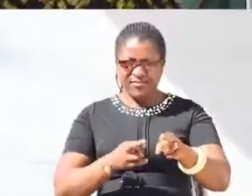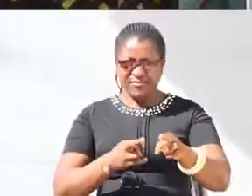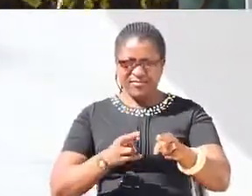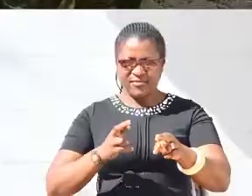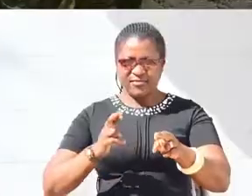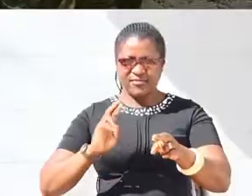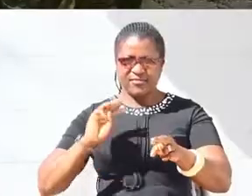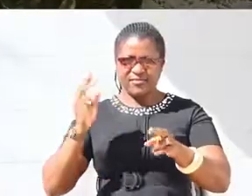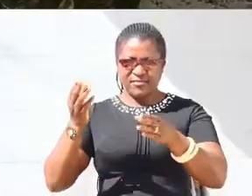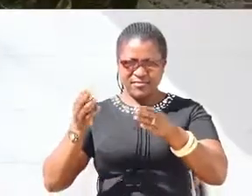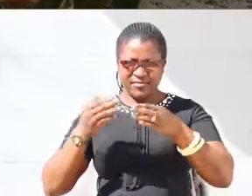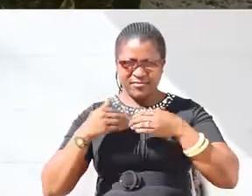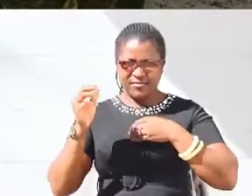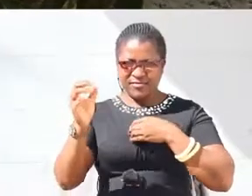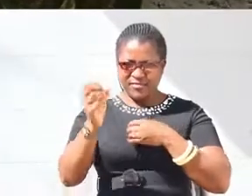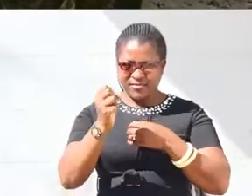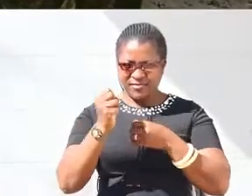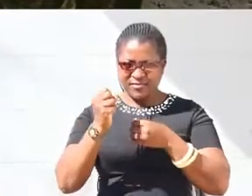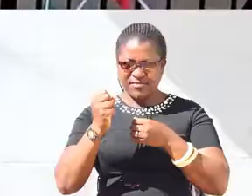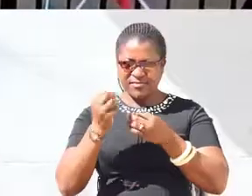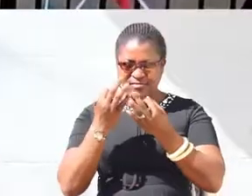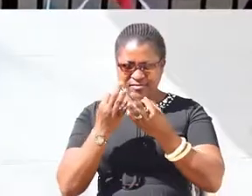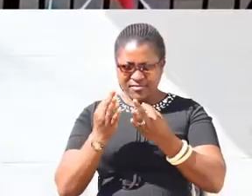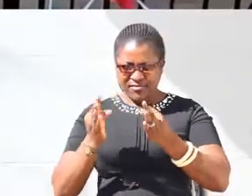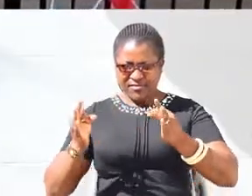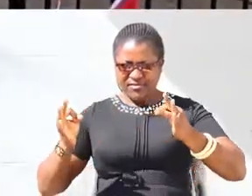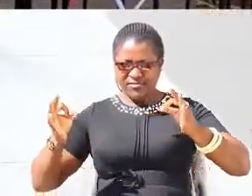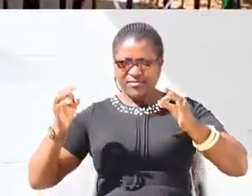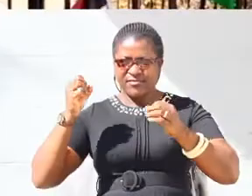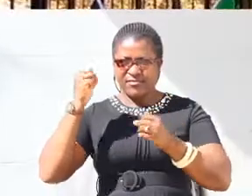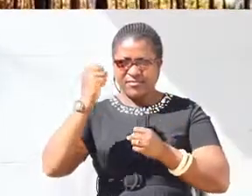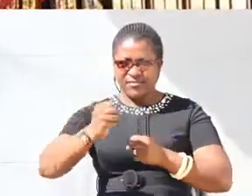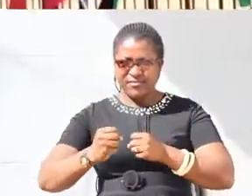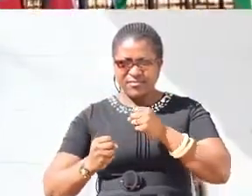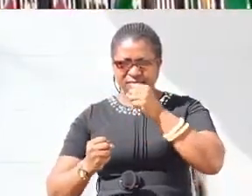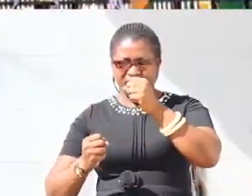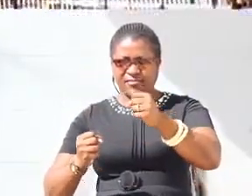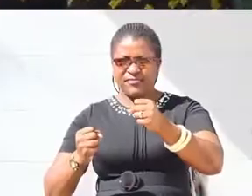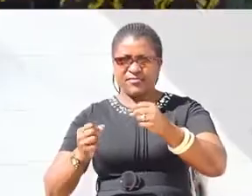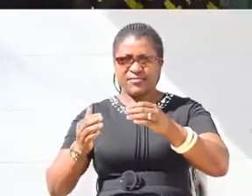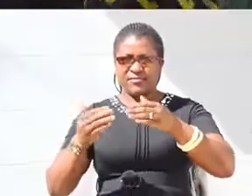right. We have won our freedom's fight.